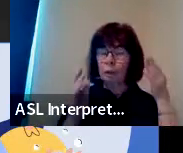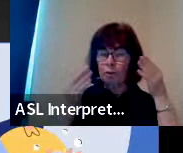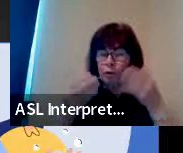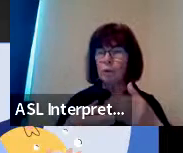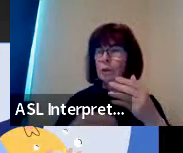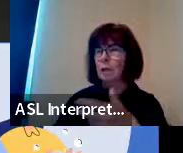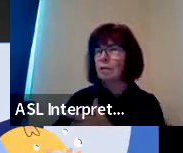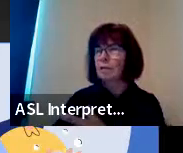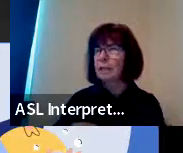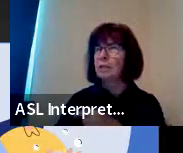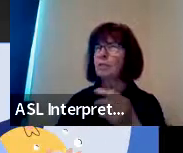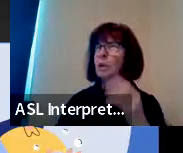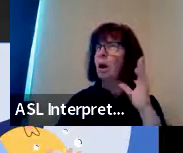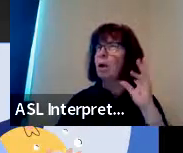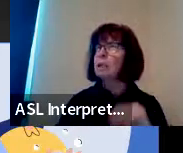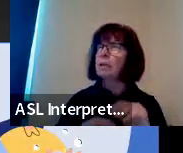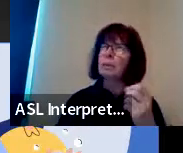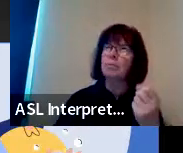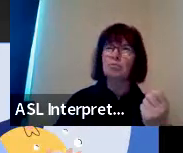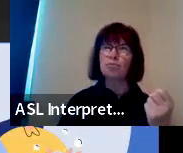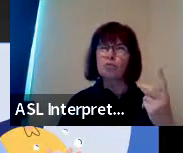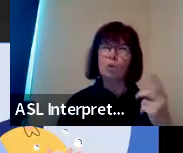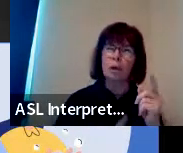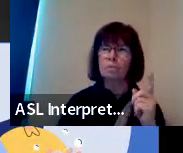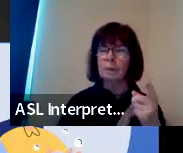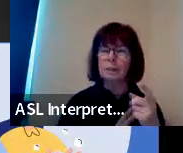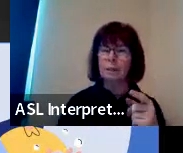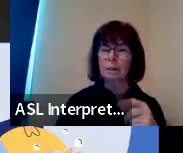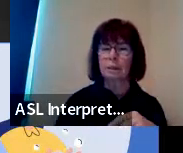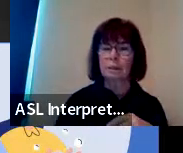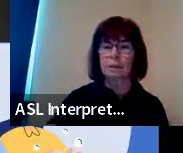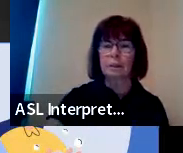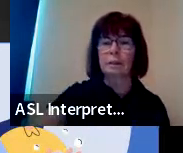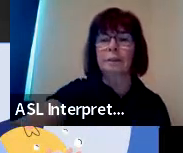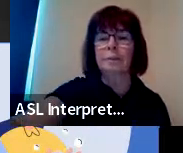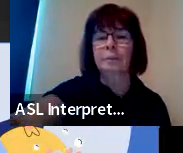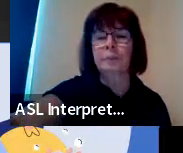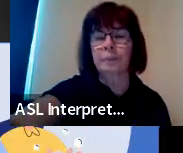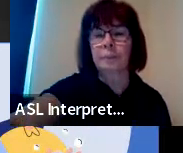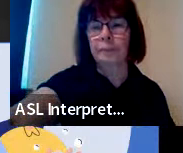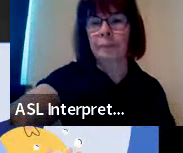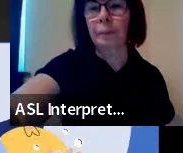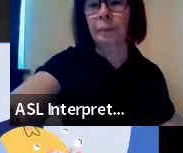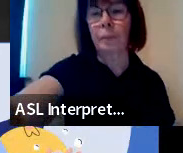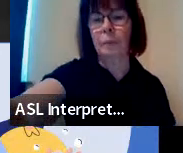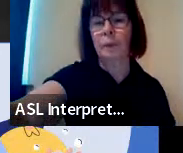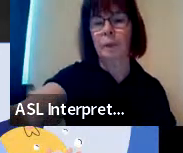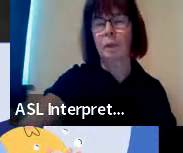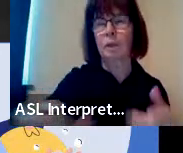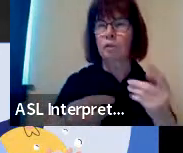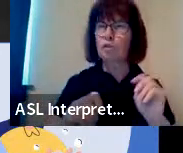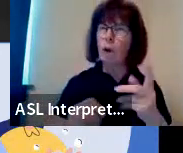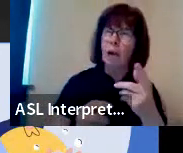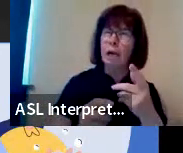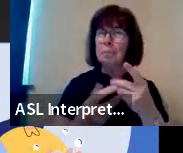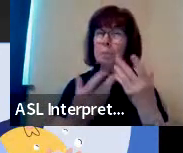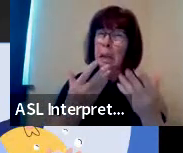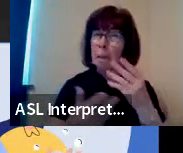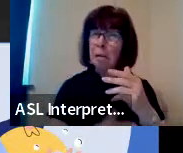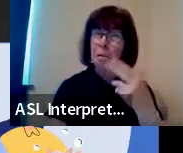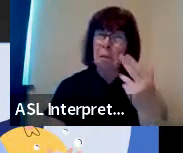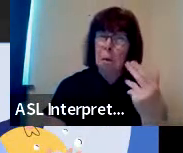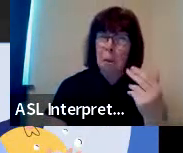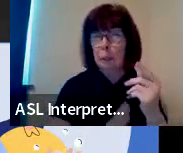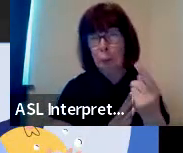about 12 minutes, I think. We're going to try to squeeze out as much time as we can, maybe 13 minutes.